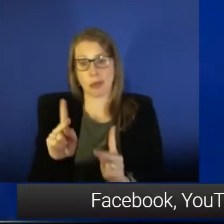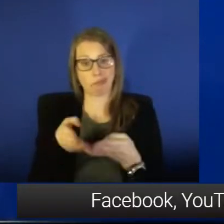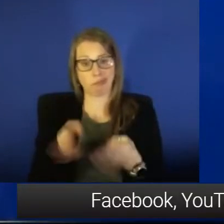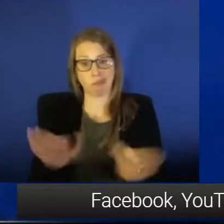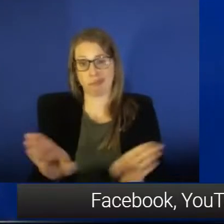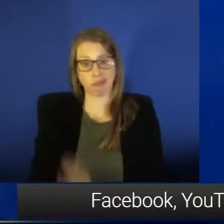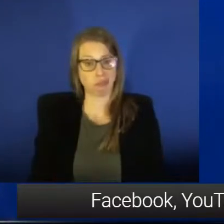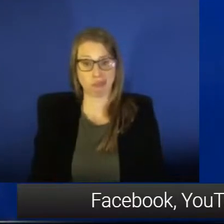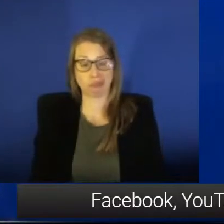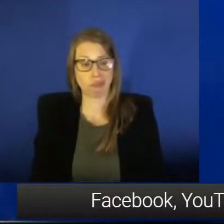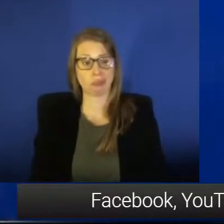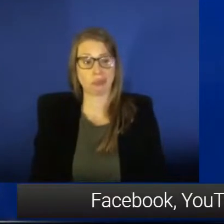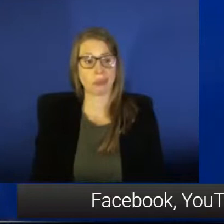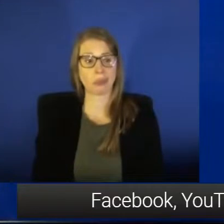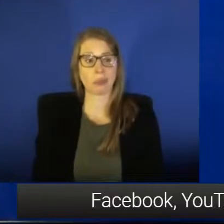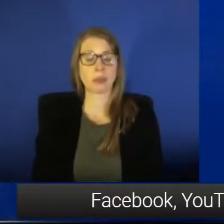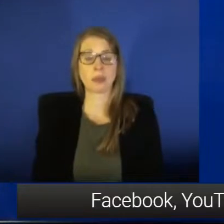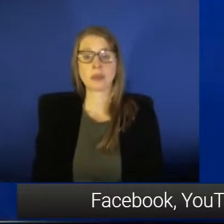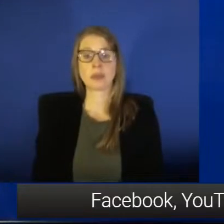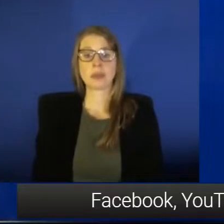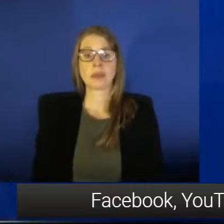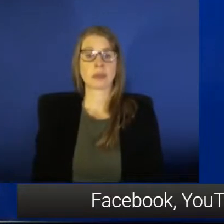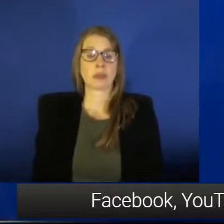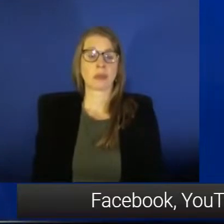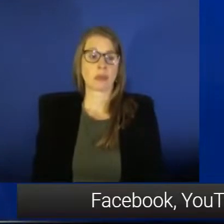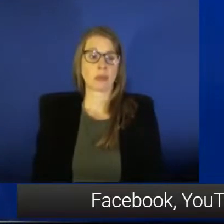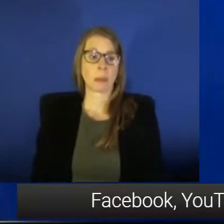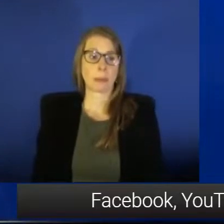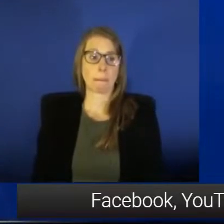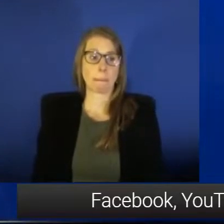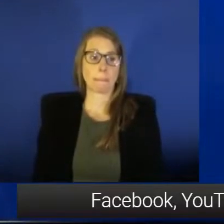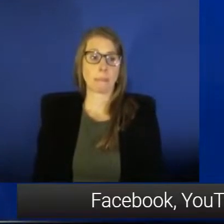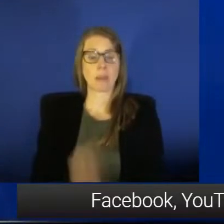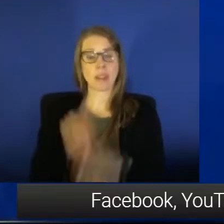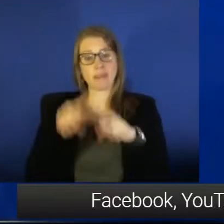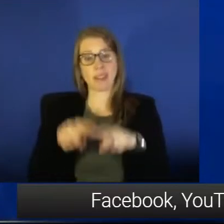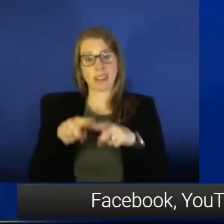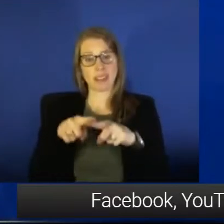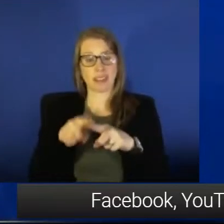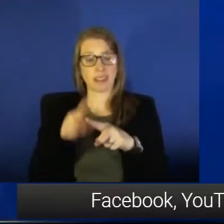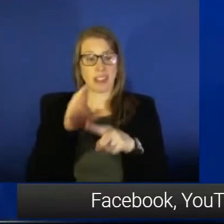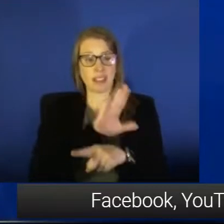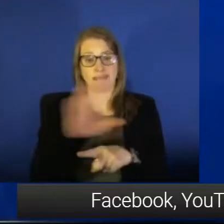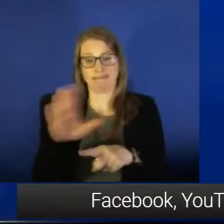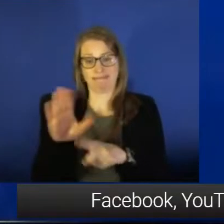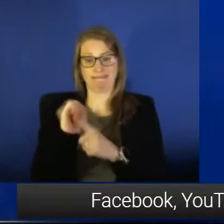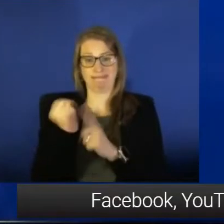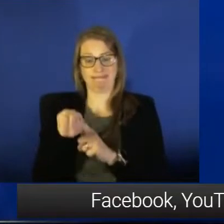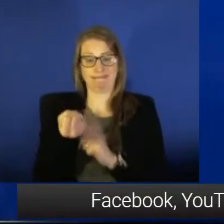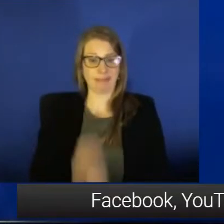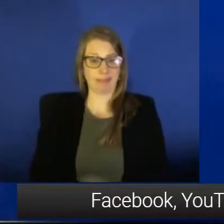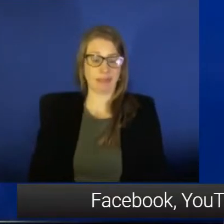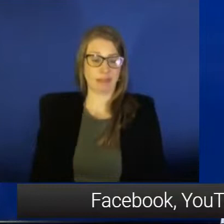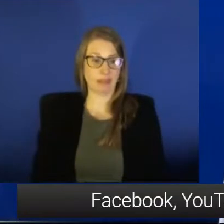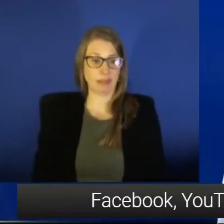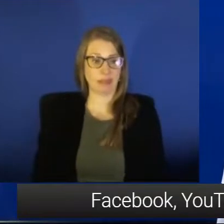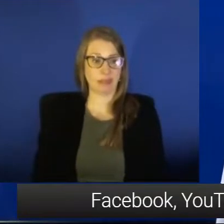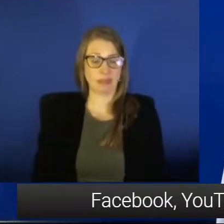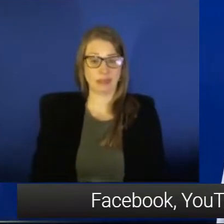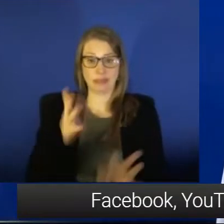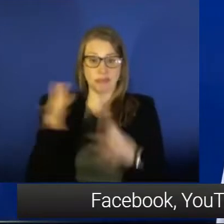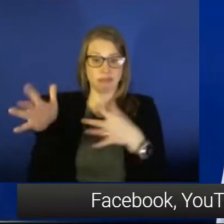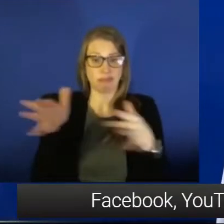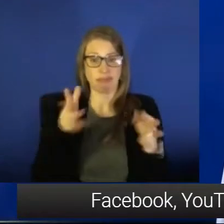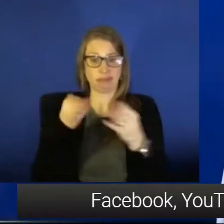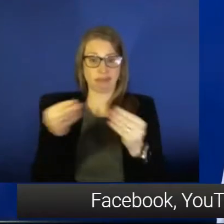And it's very much depends on the individual circumstance, how good of ventilation that home has, whether you